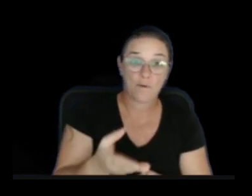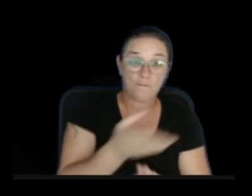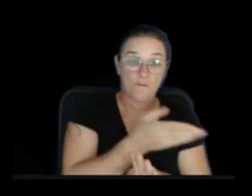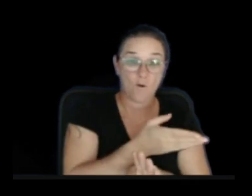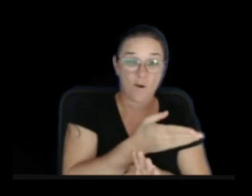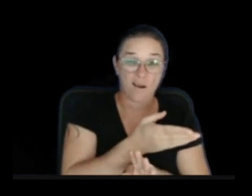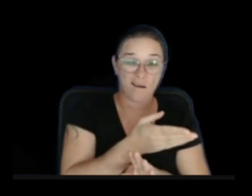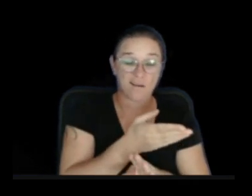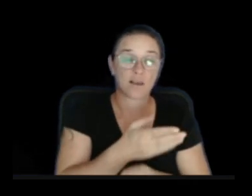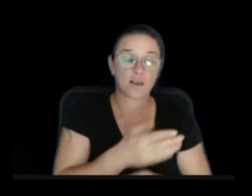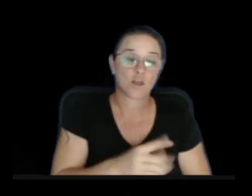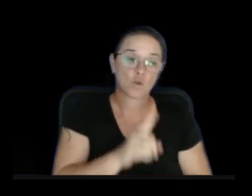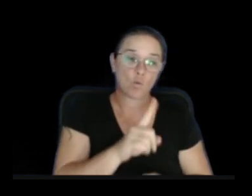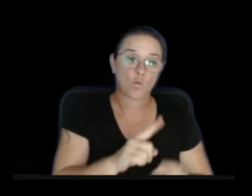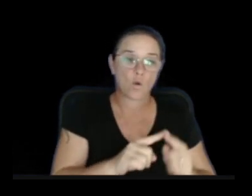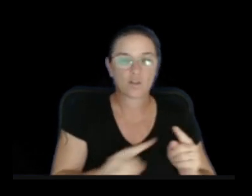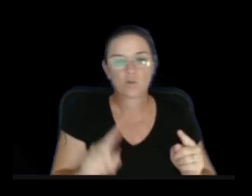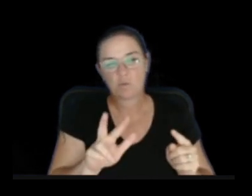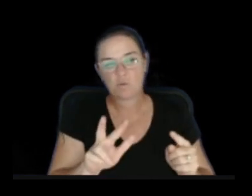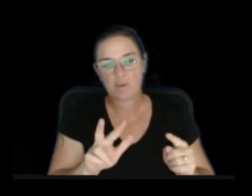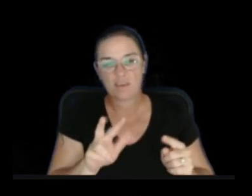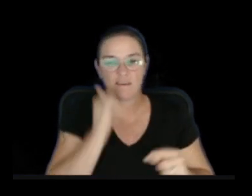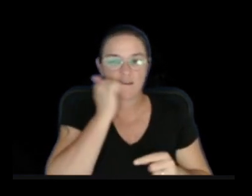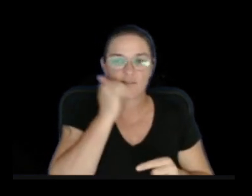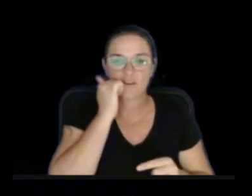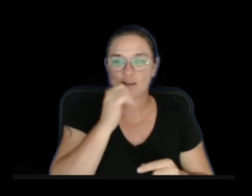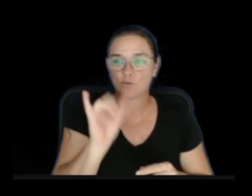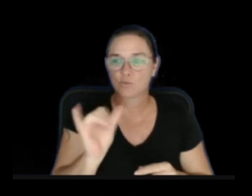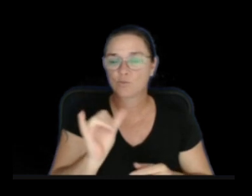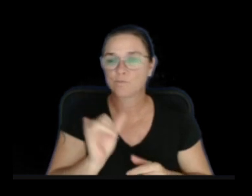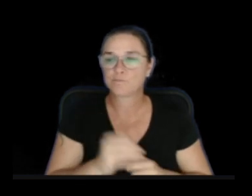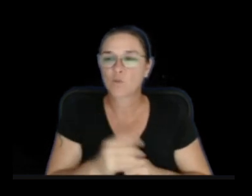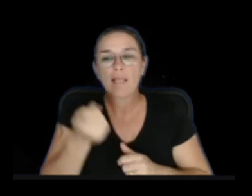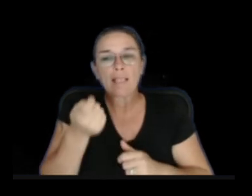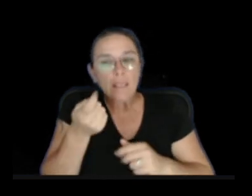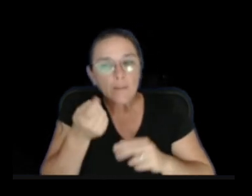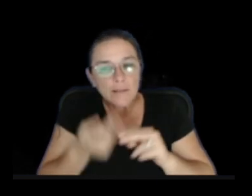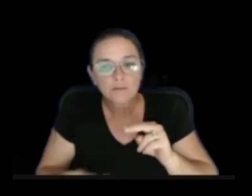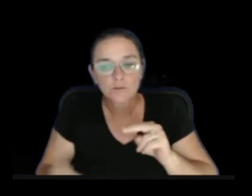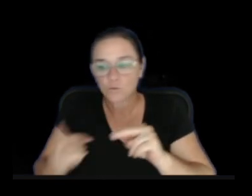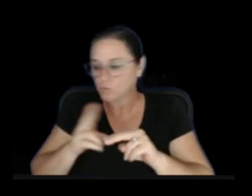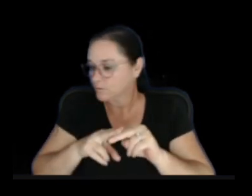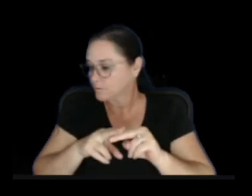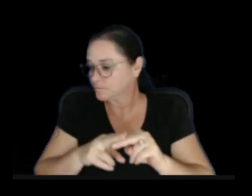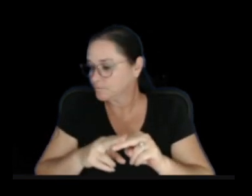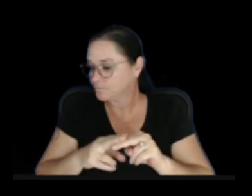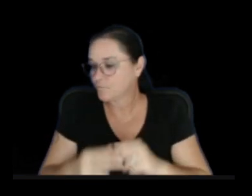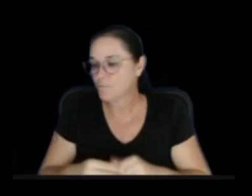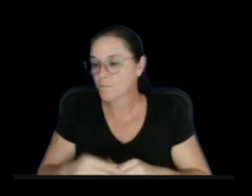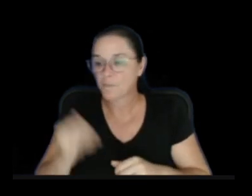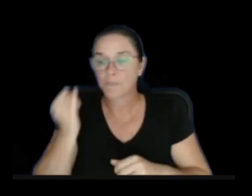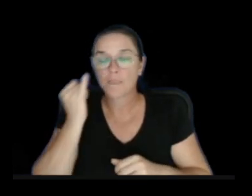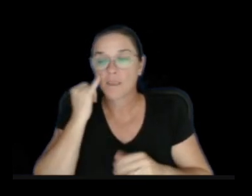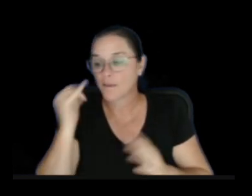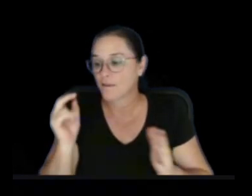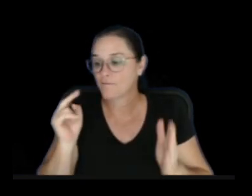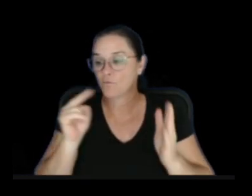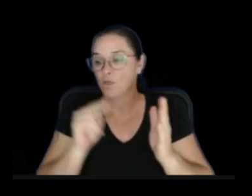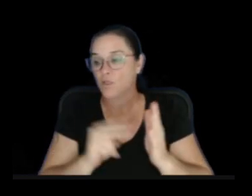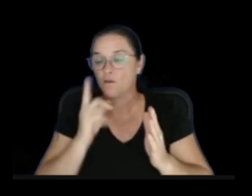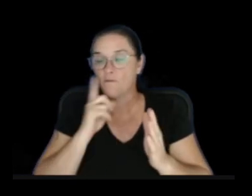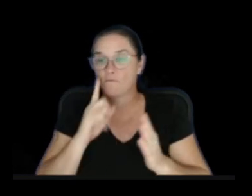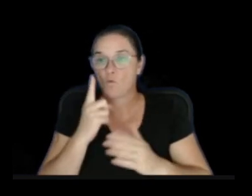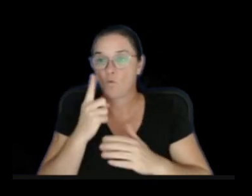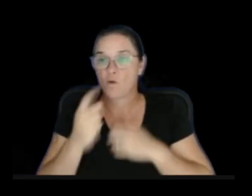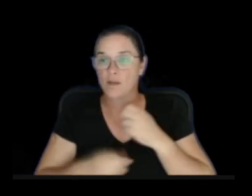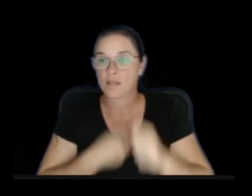range of 1 to 3 as well. So very slight increase. And if we look over the last year, we can see that